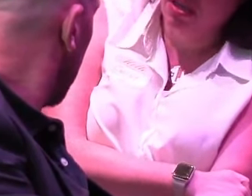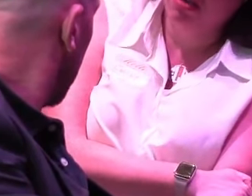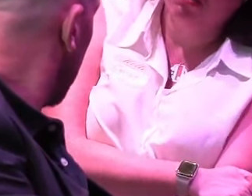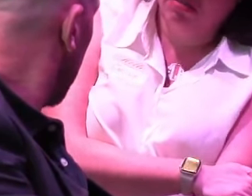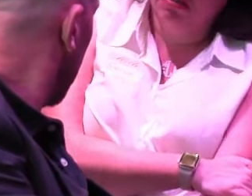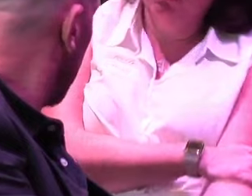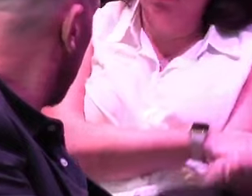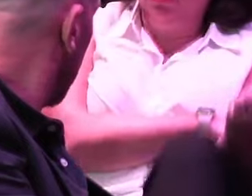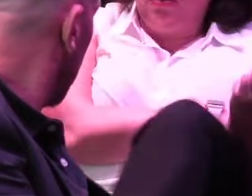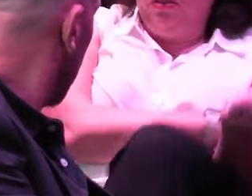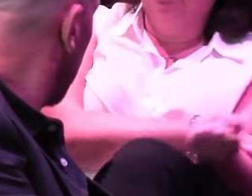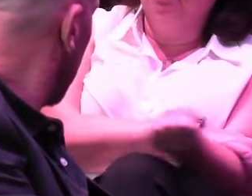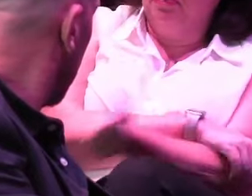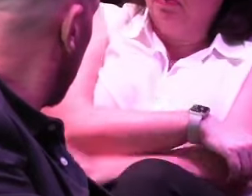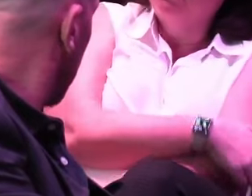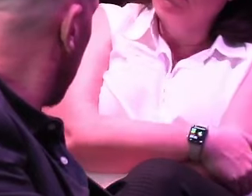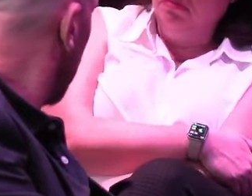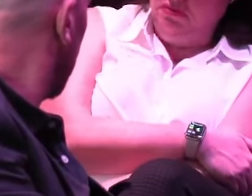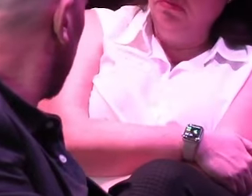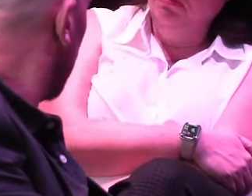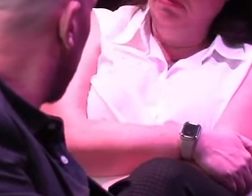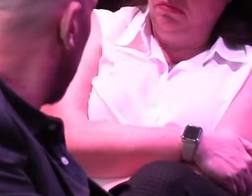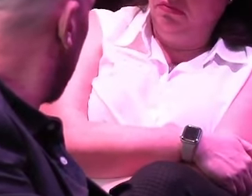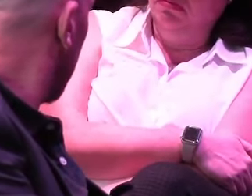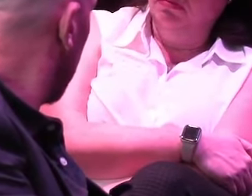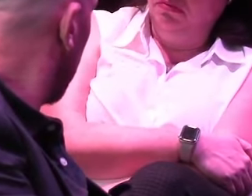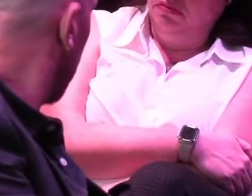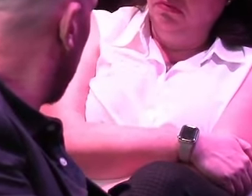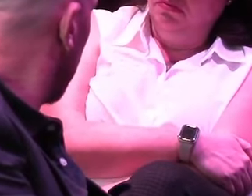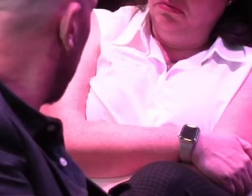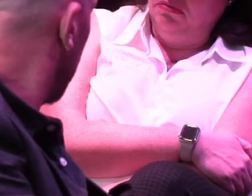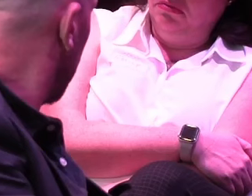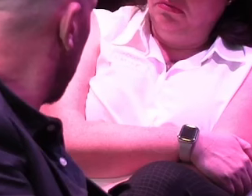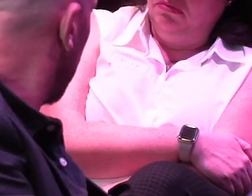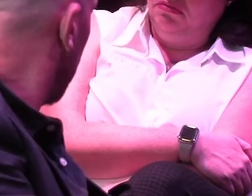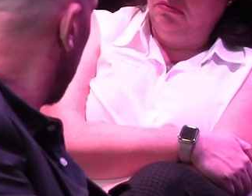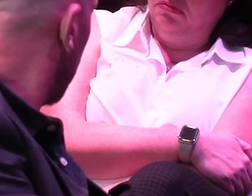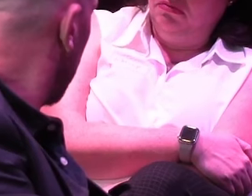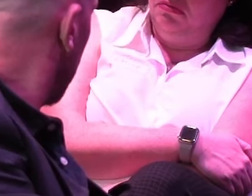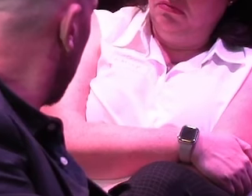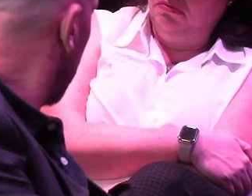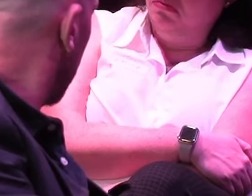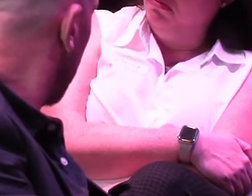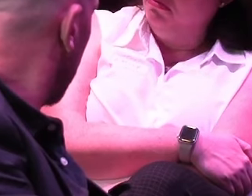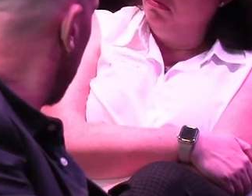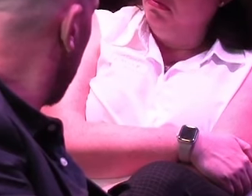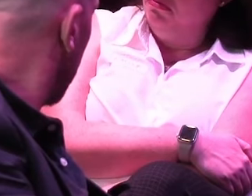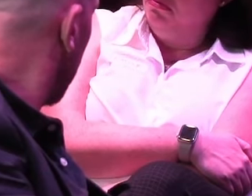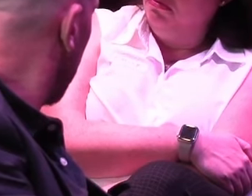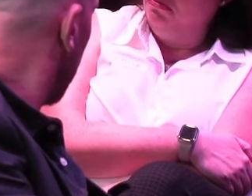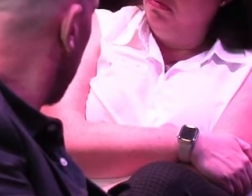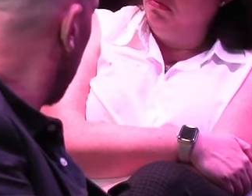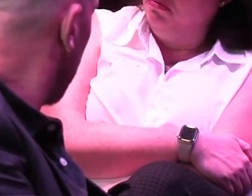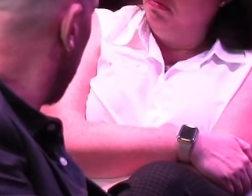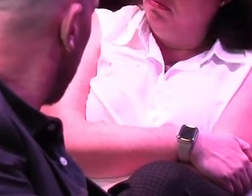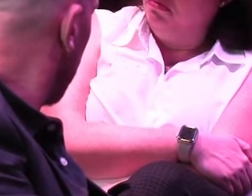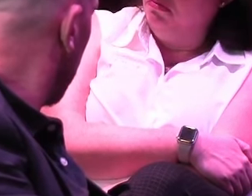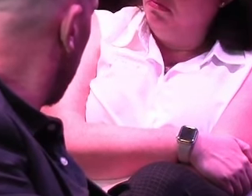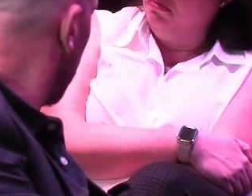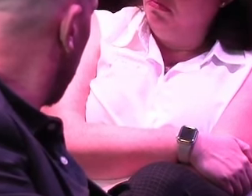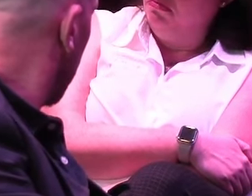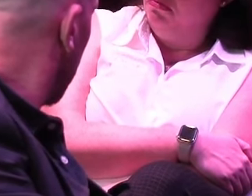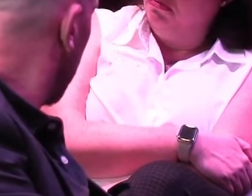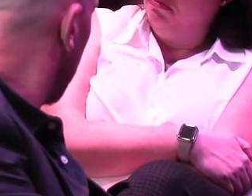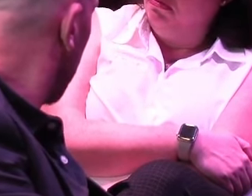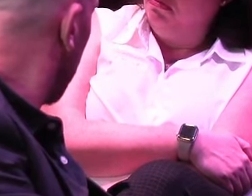skills. We don't have to be the ones out front. We lend our security and community